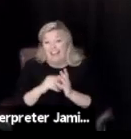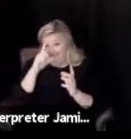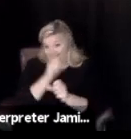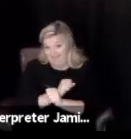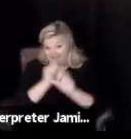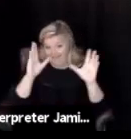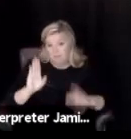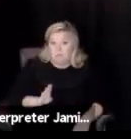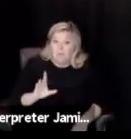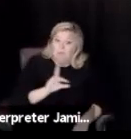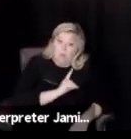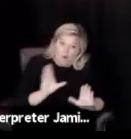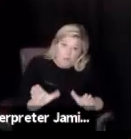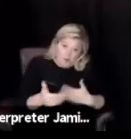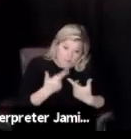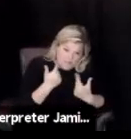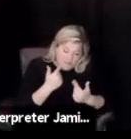the boardroom.